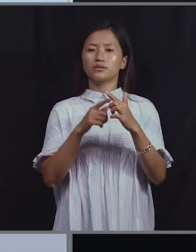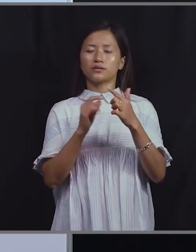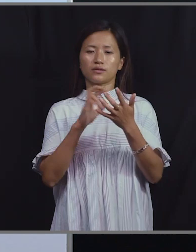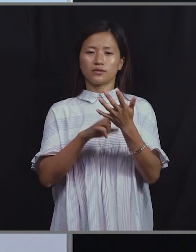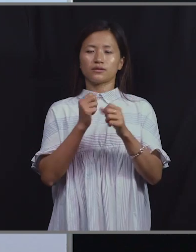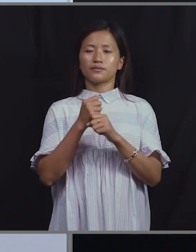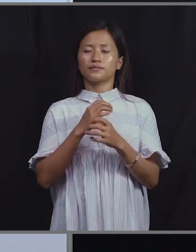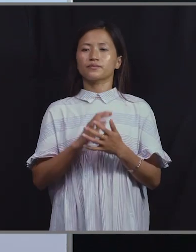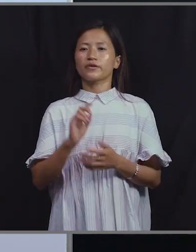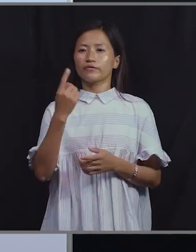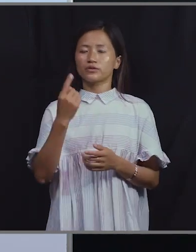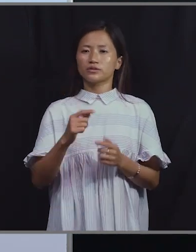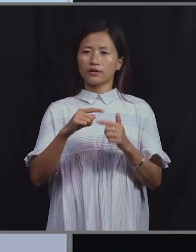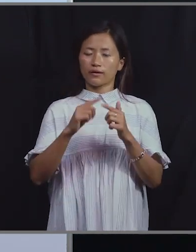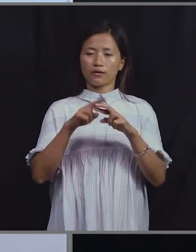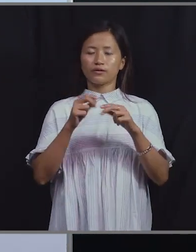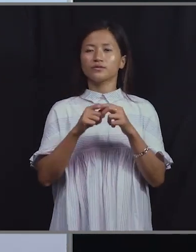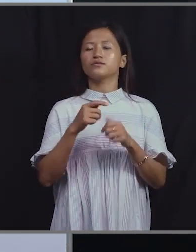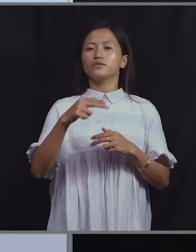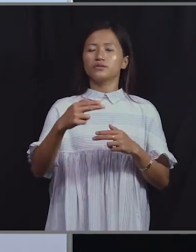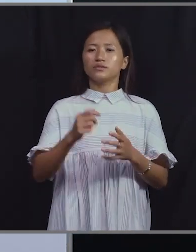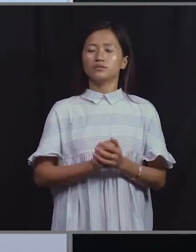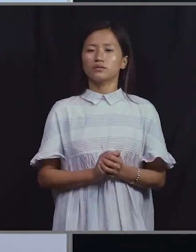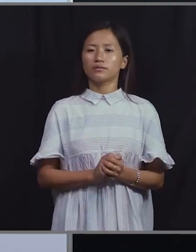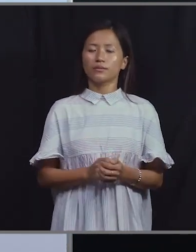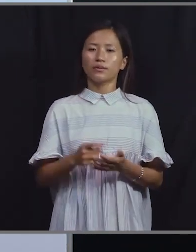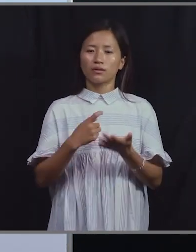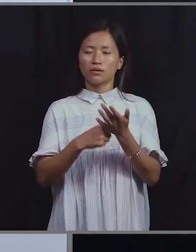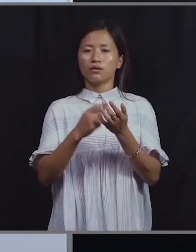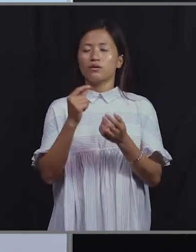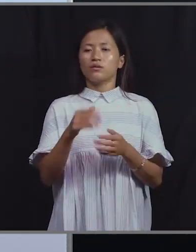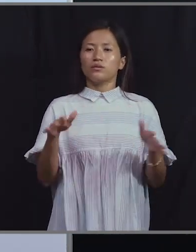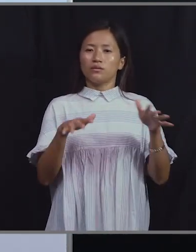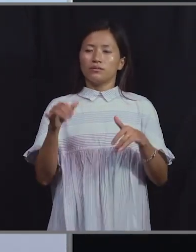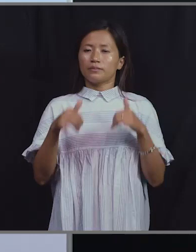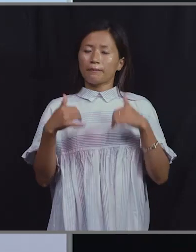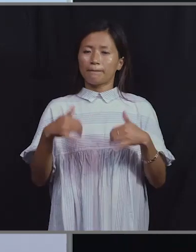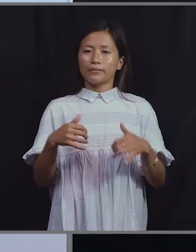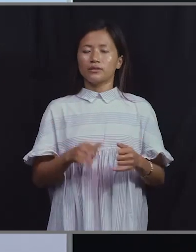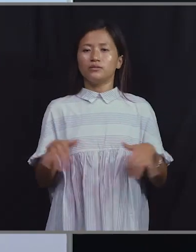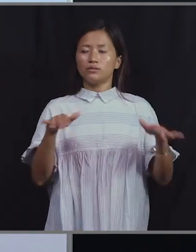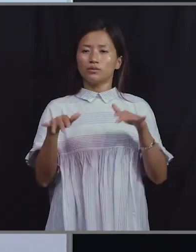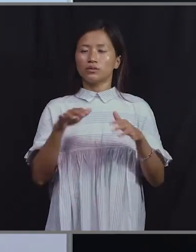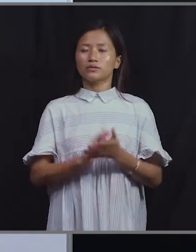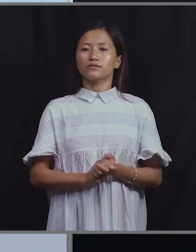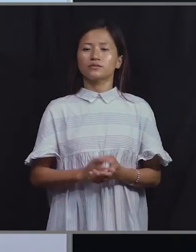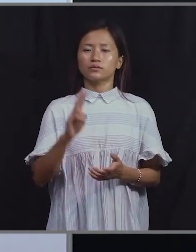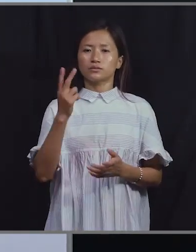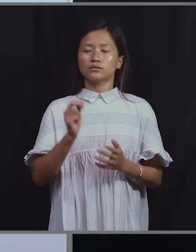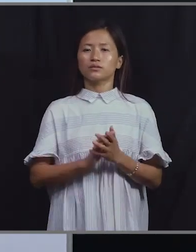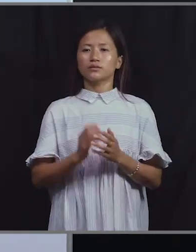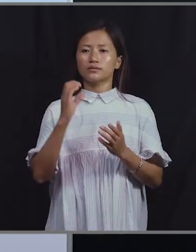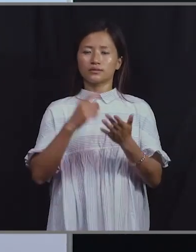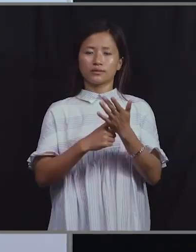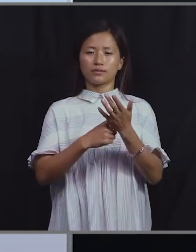We see the first feature, right, the isolationism. They play the role of mediating between these 2 crises. Now,